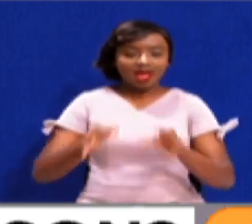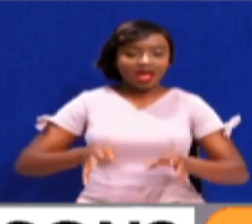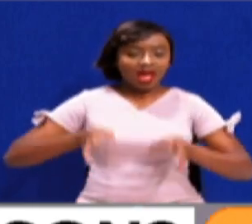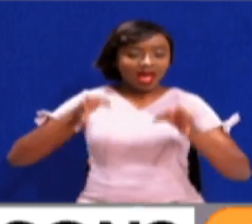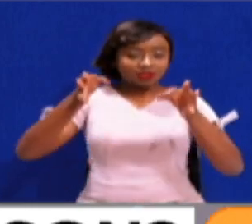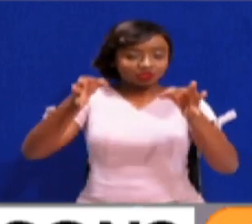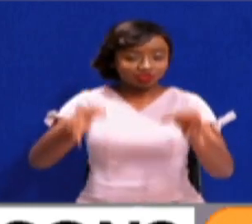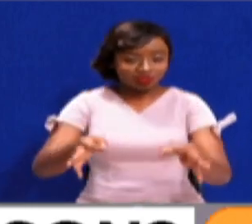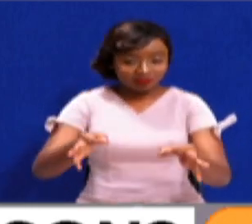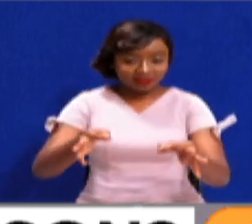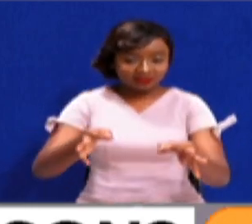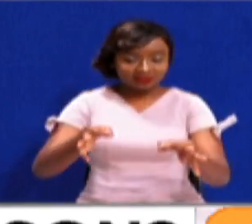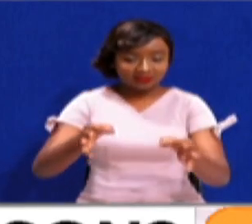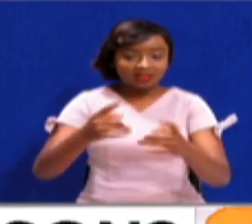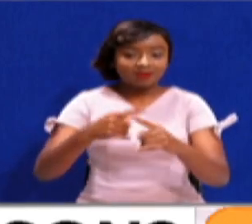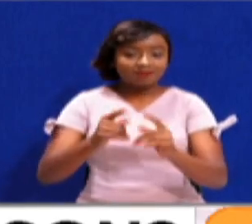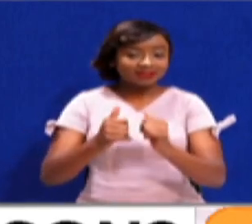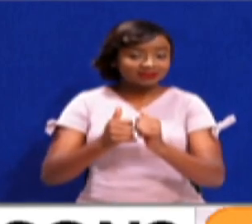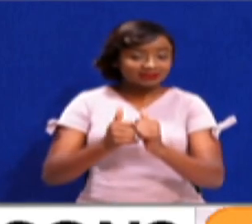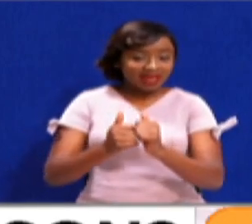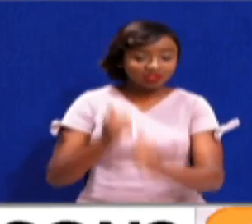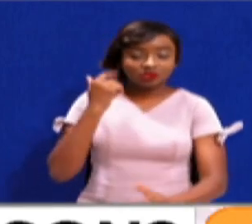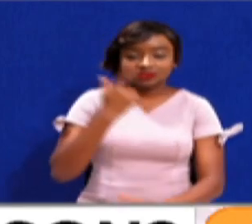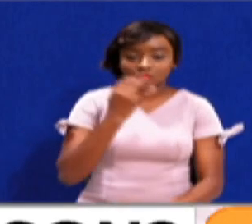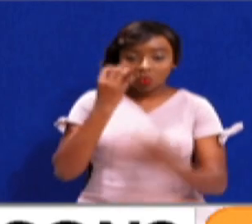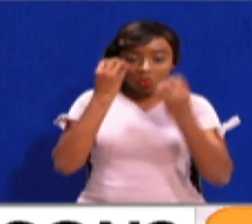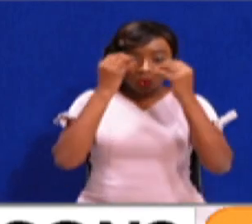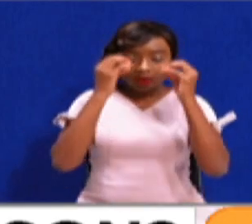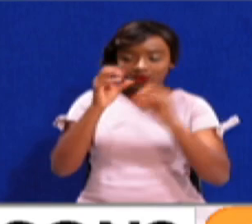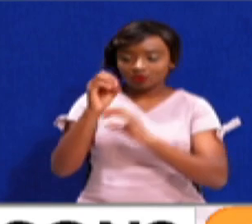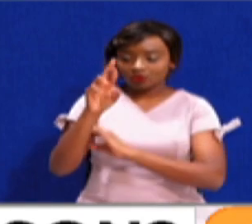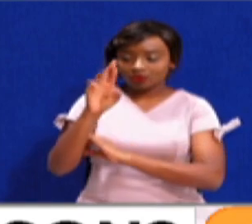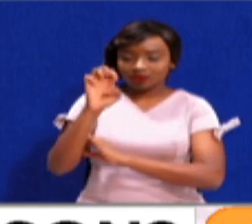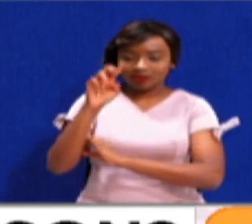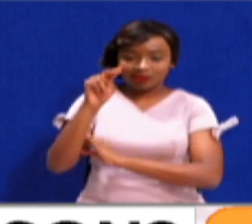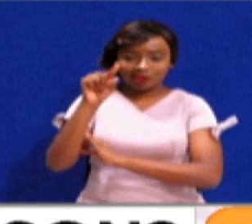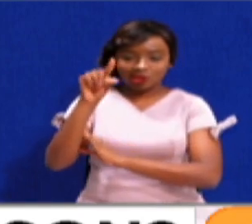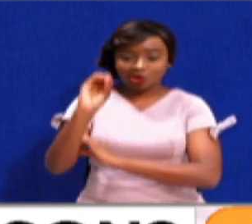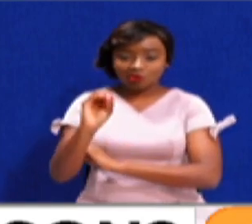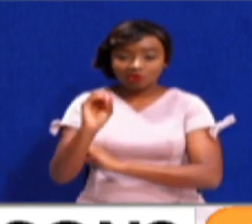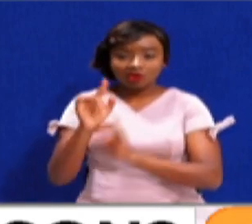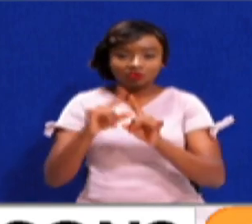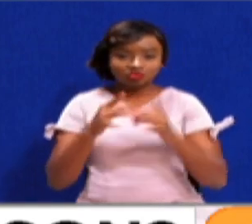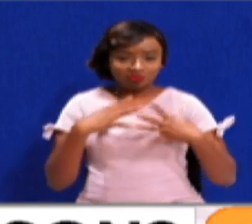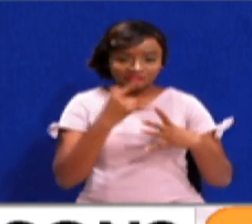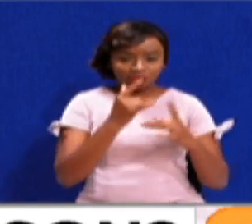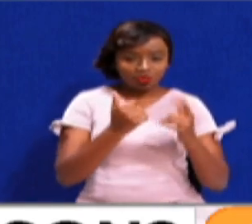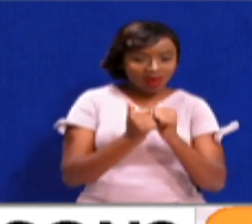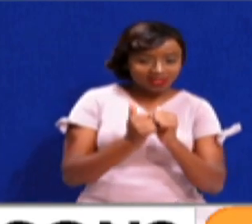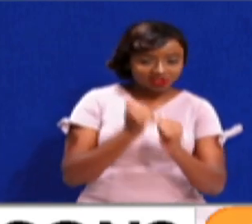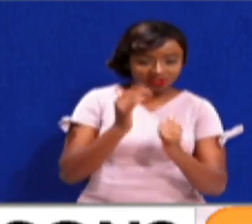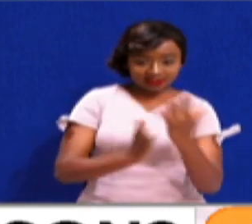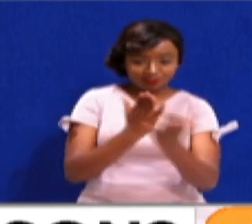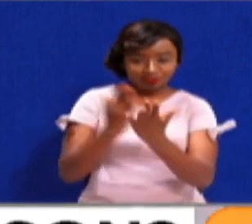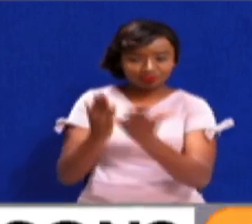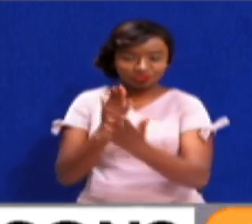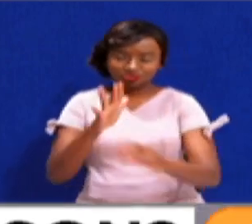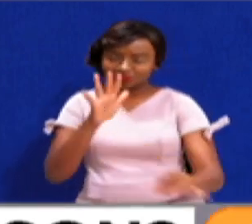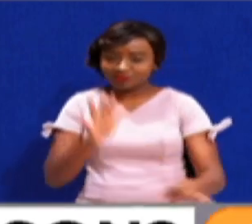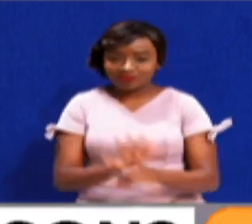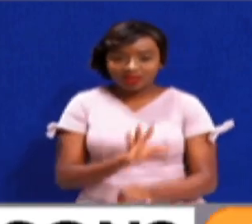was rejected by Senator Orengo from actually the numbers that rejected the proposal were